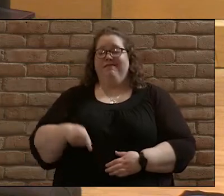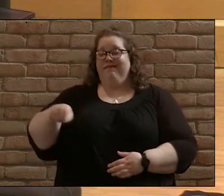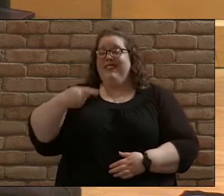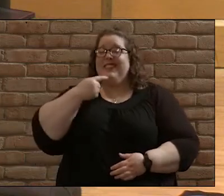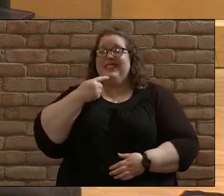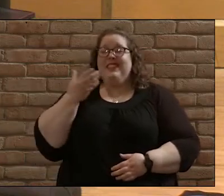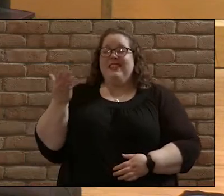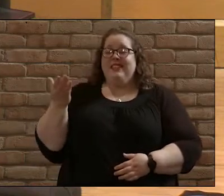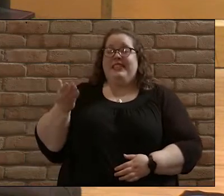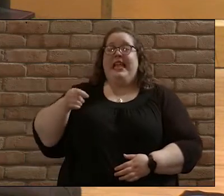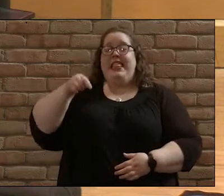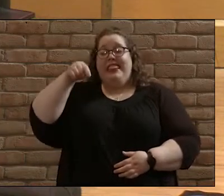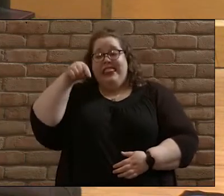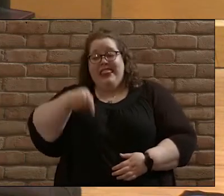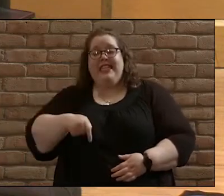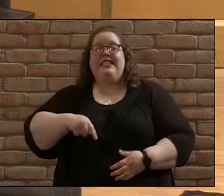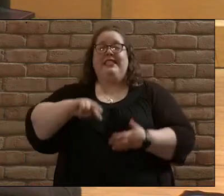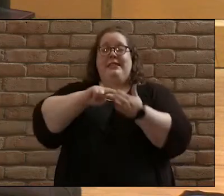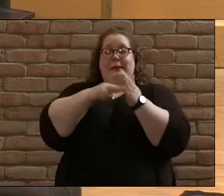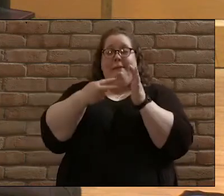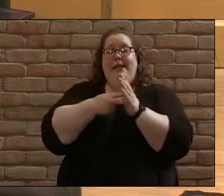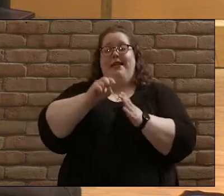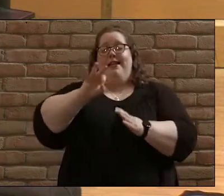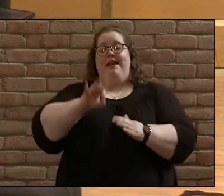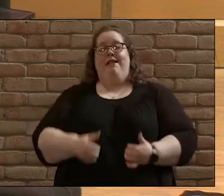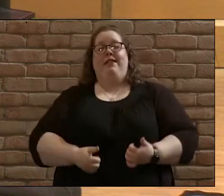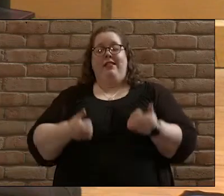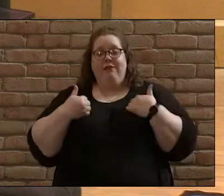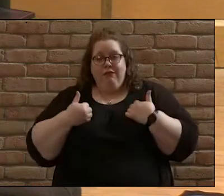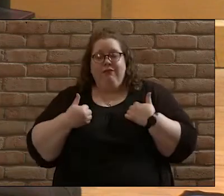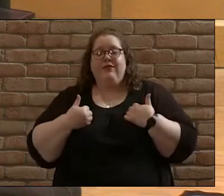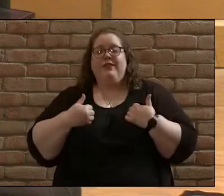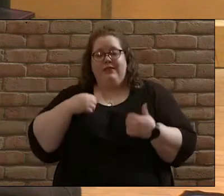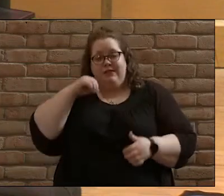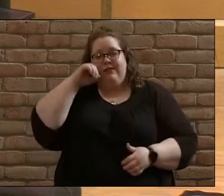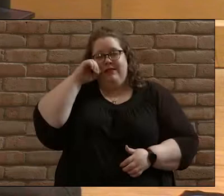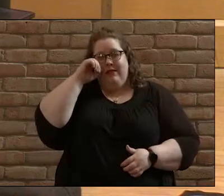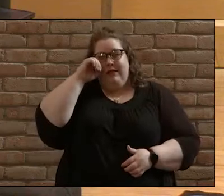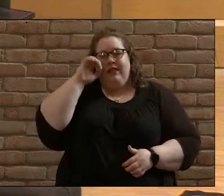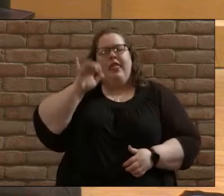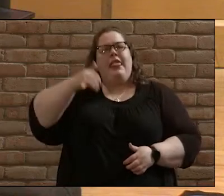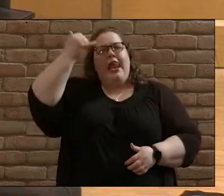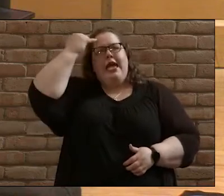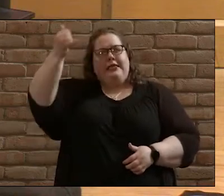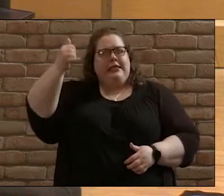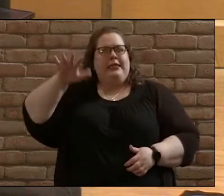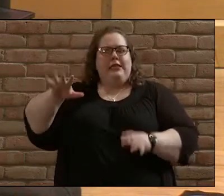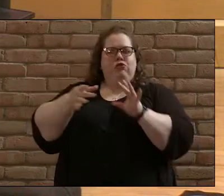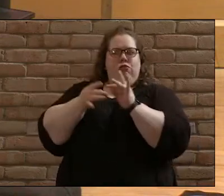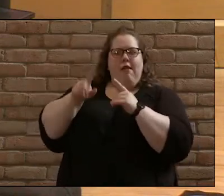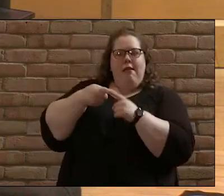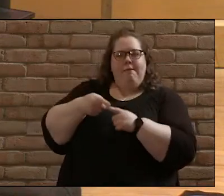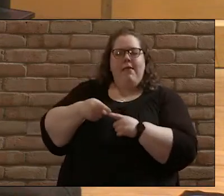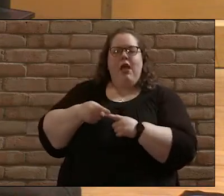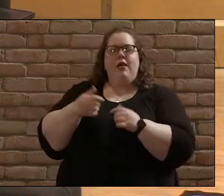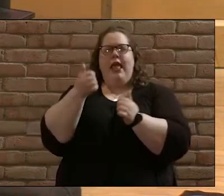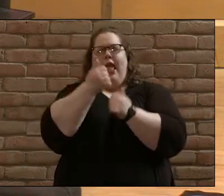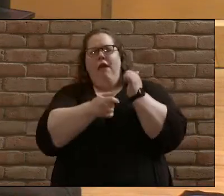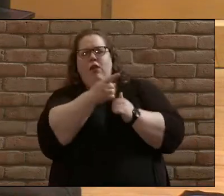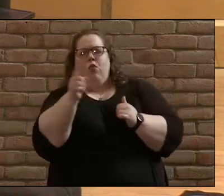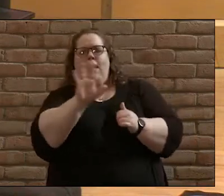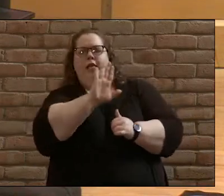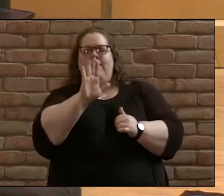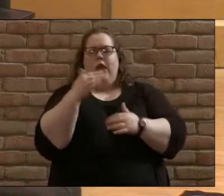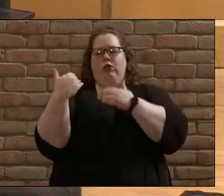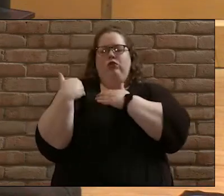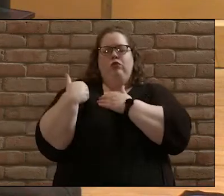this is the meaning of life. And that idea that he's talking about, everyone's duty, the